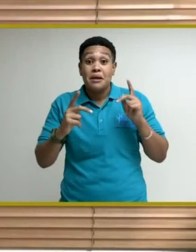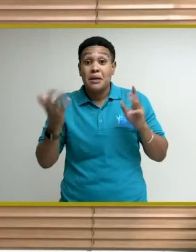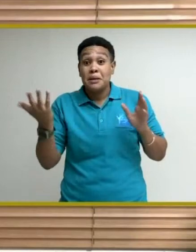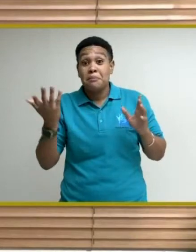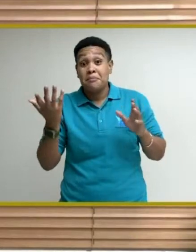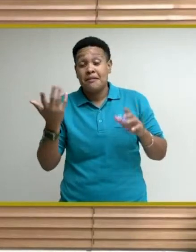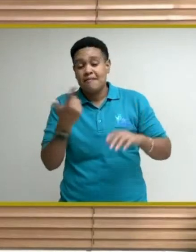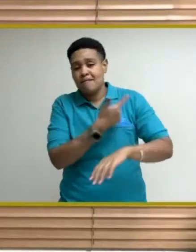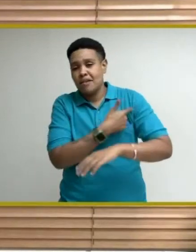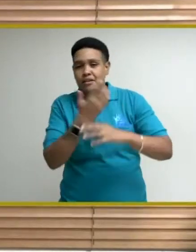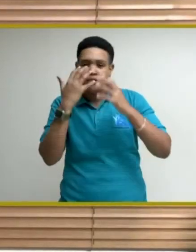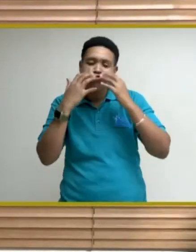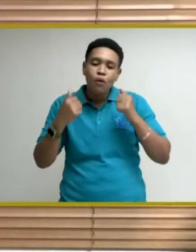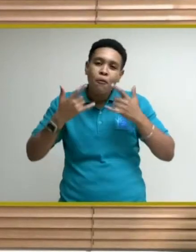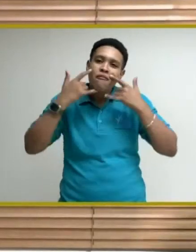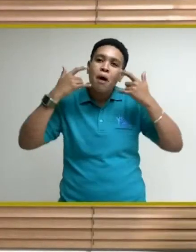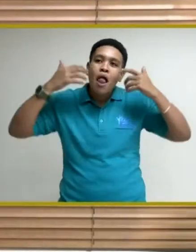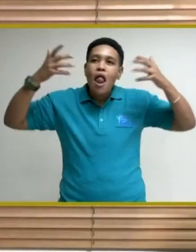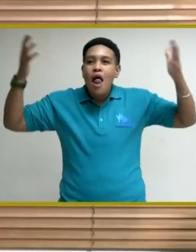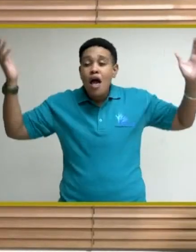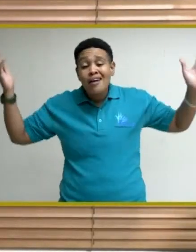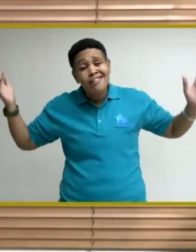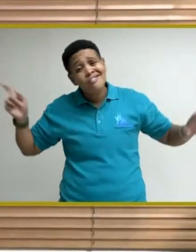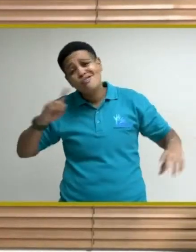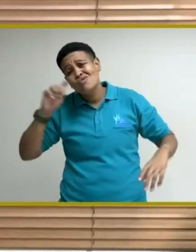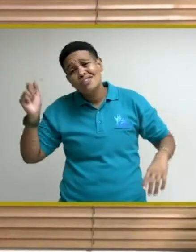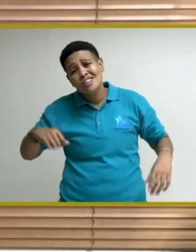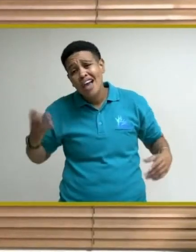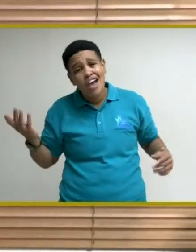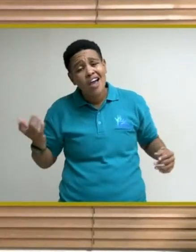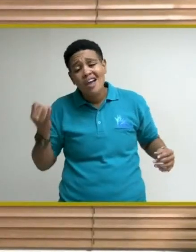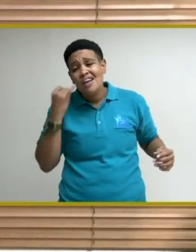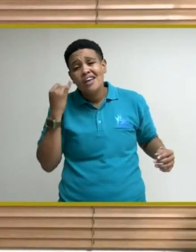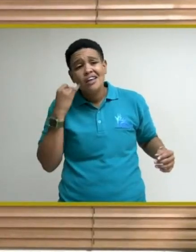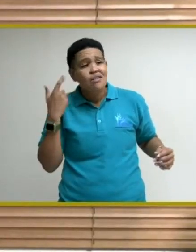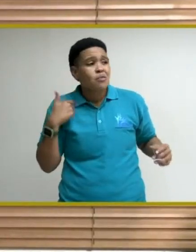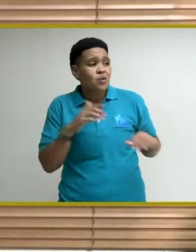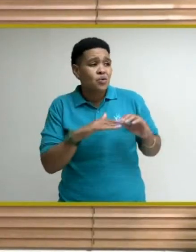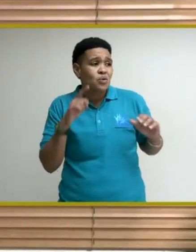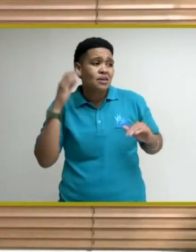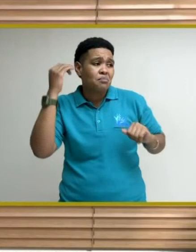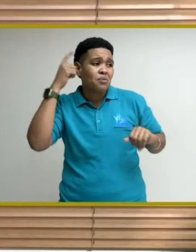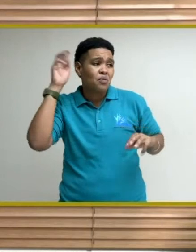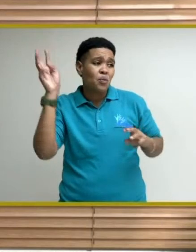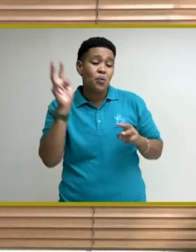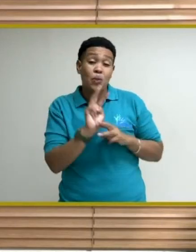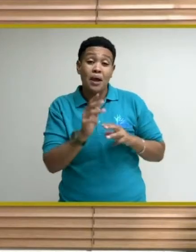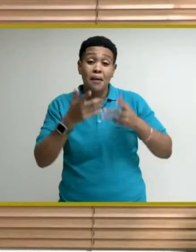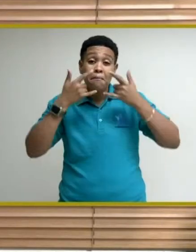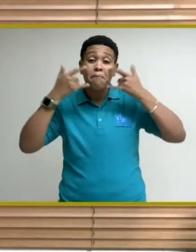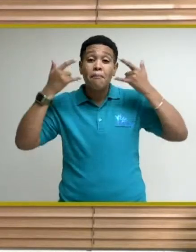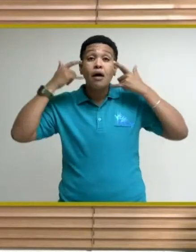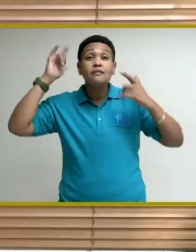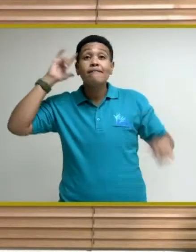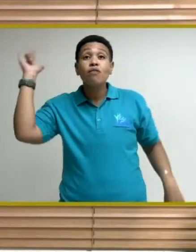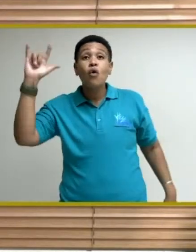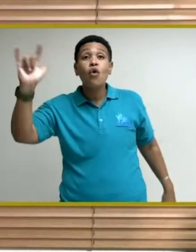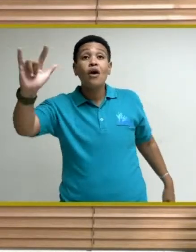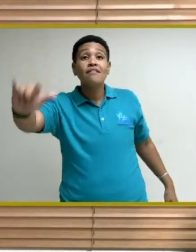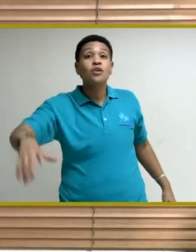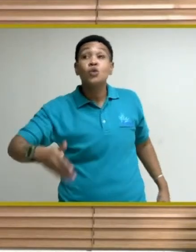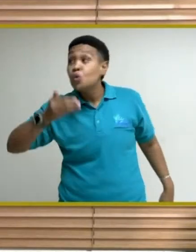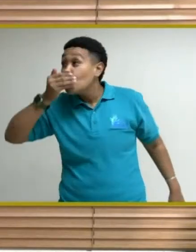right, if restriction. Well, the truth is yes. I mean, if we don't anticipate that we're going to be living in this